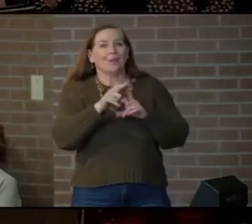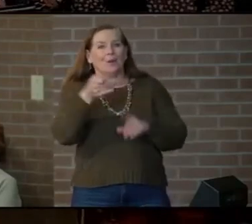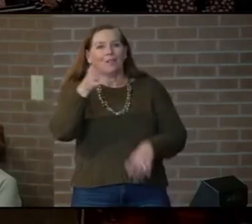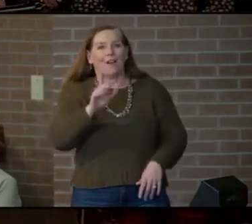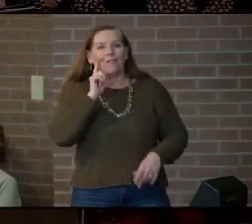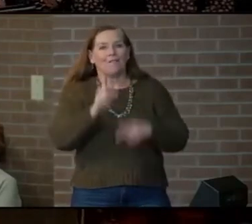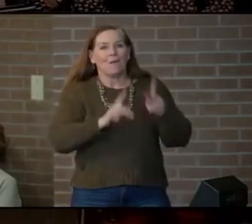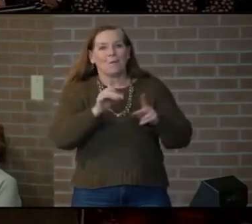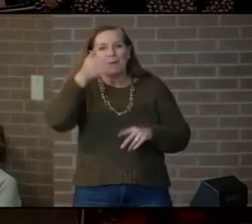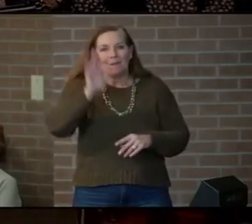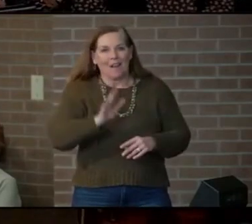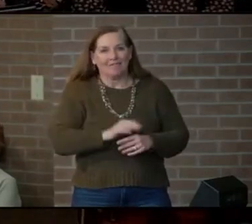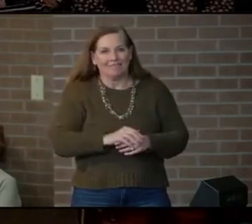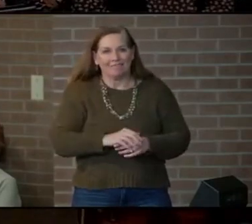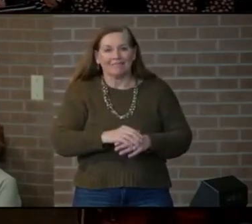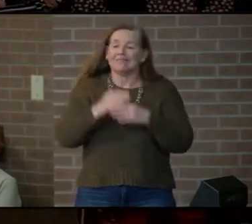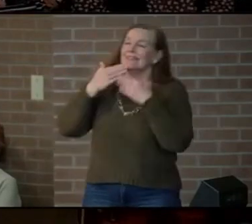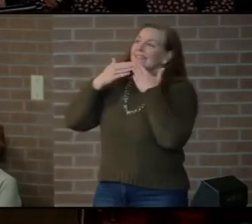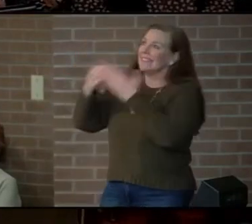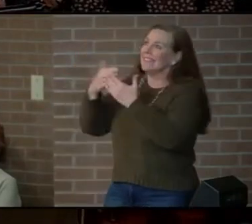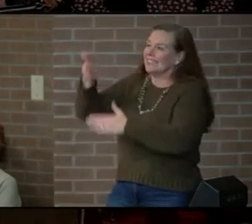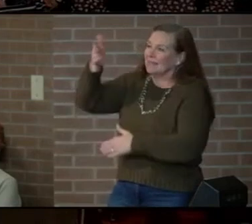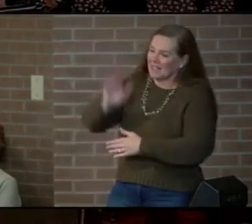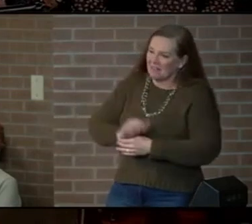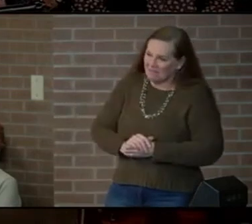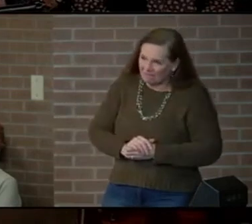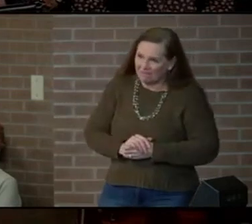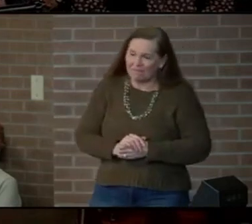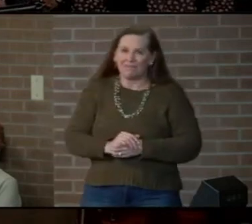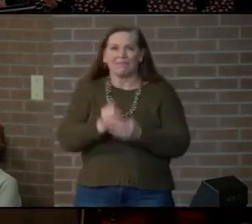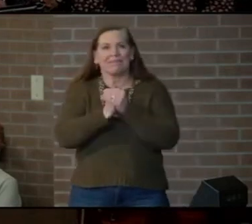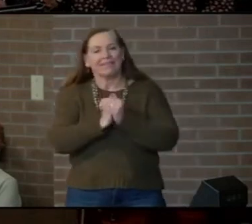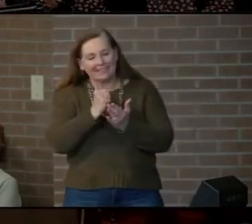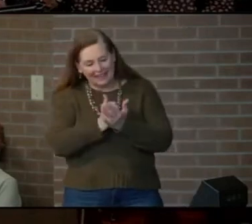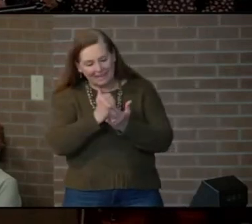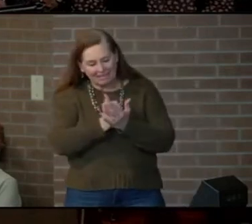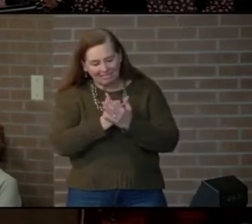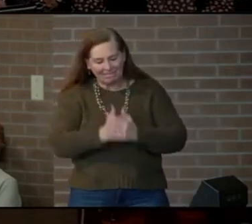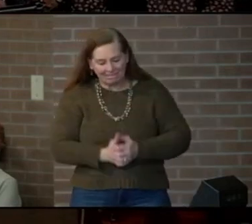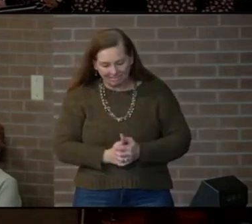for the people of God. Thanks be to God. Amen.